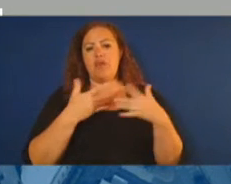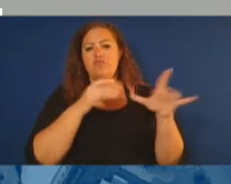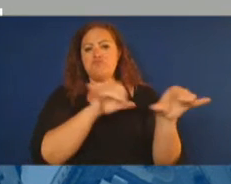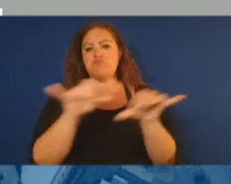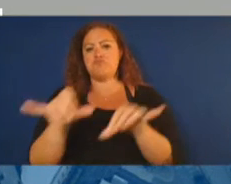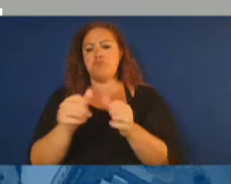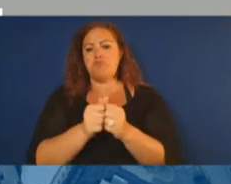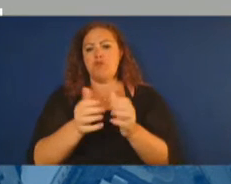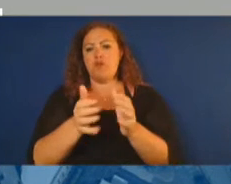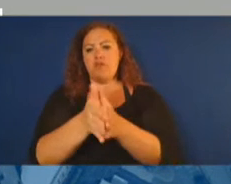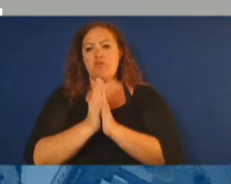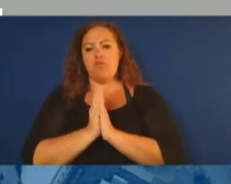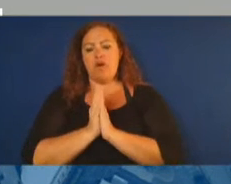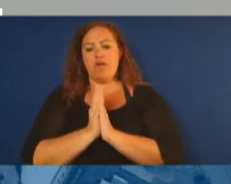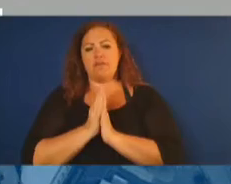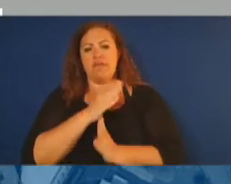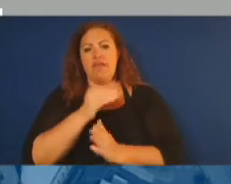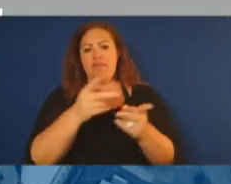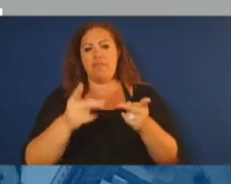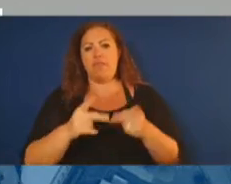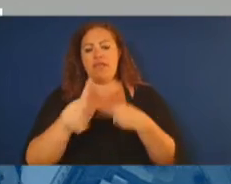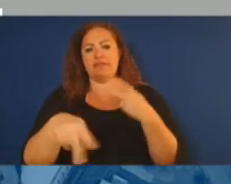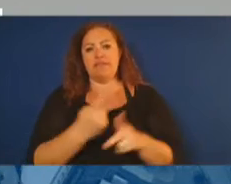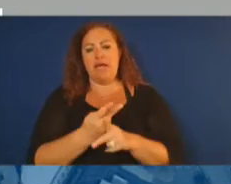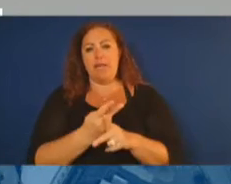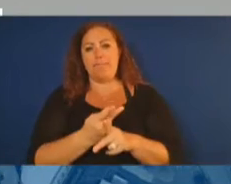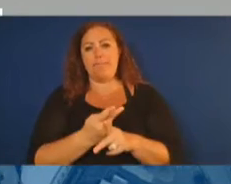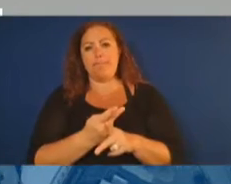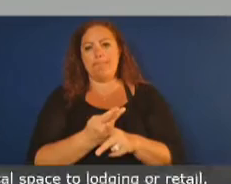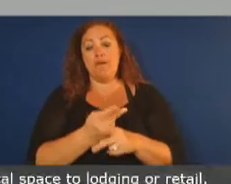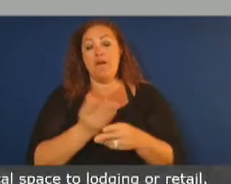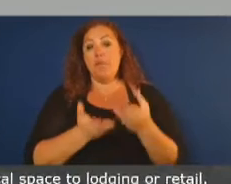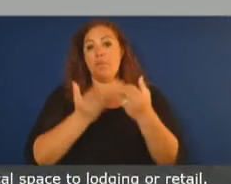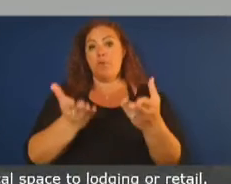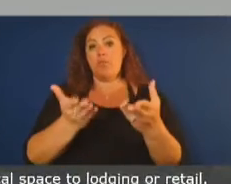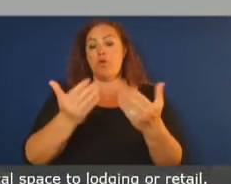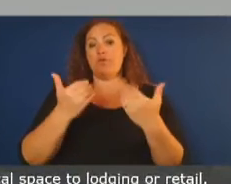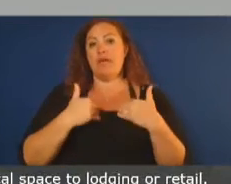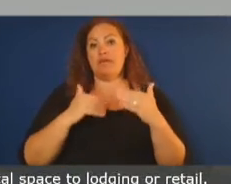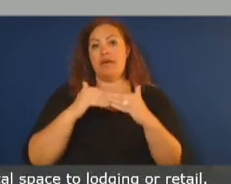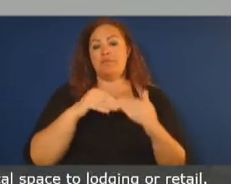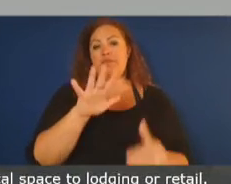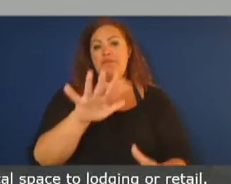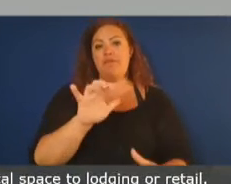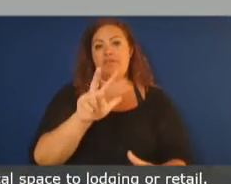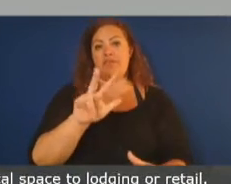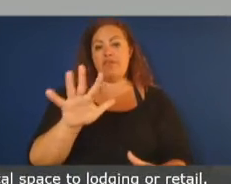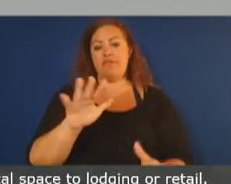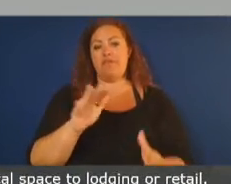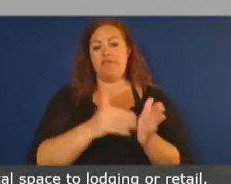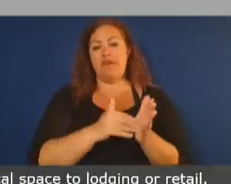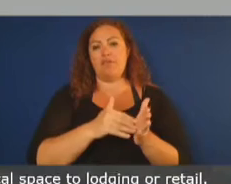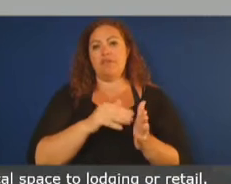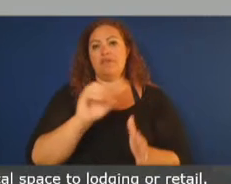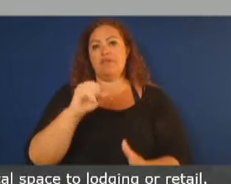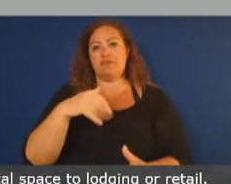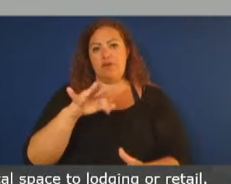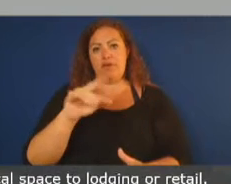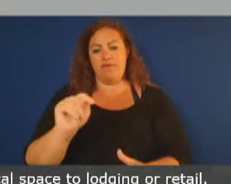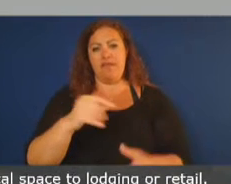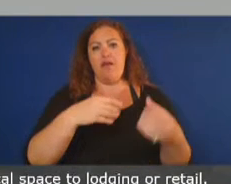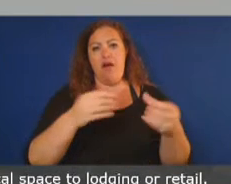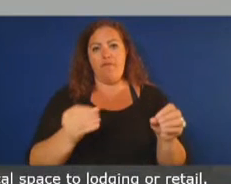request uh and the place type uh the proposal contains up to 535,000 Ft of existing office uses and